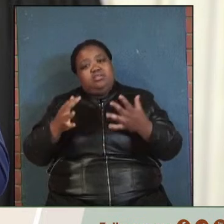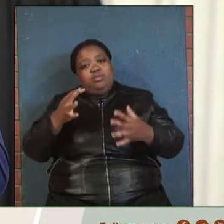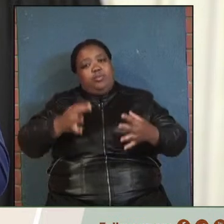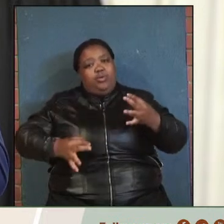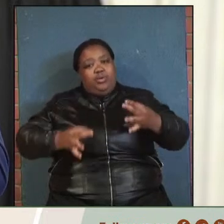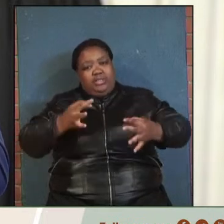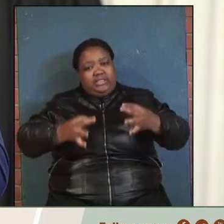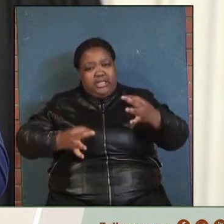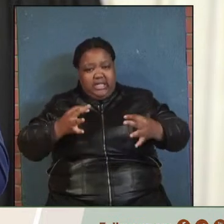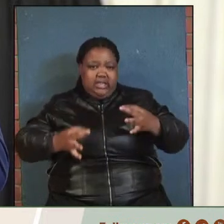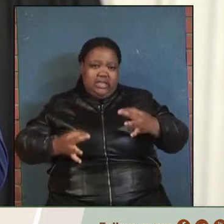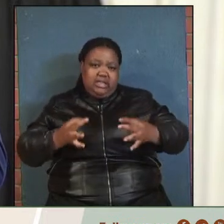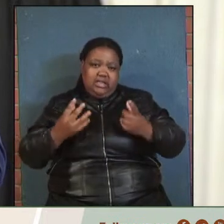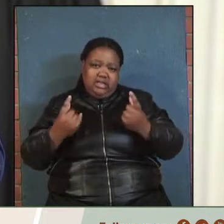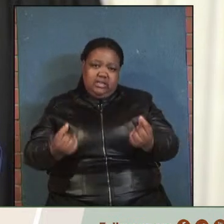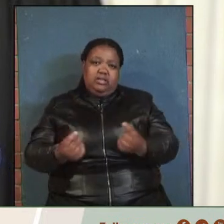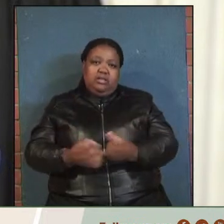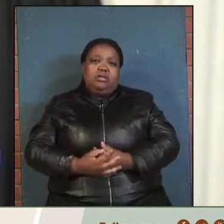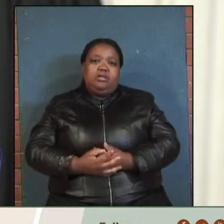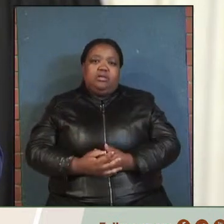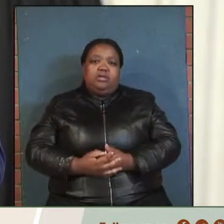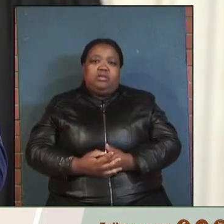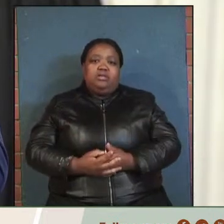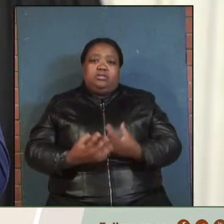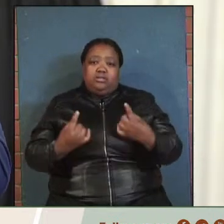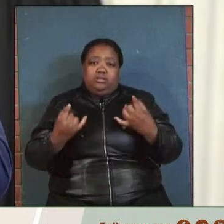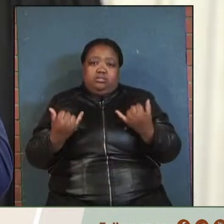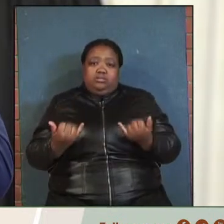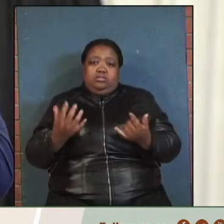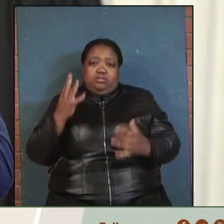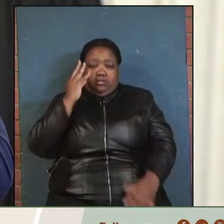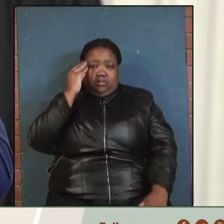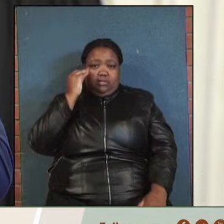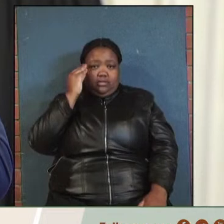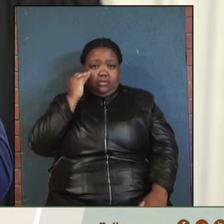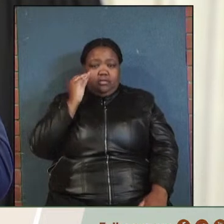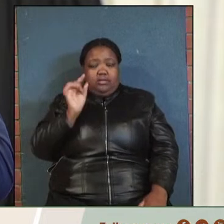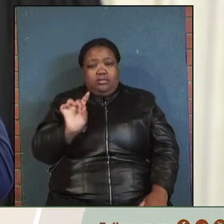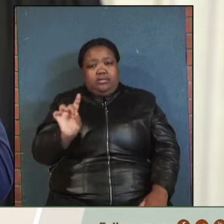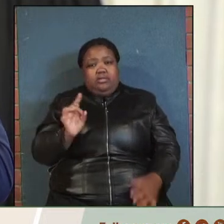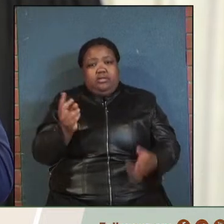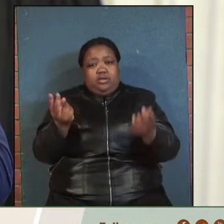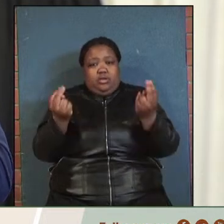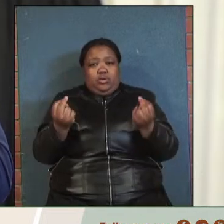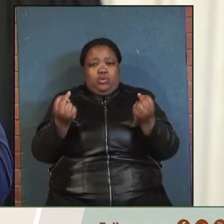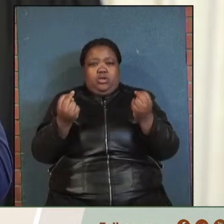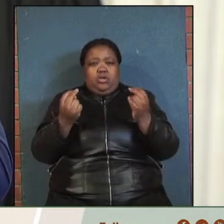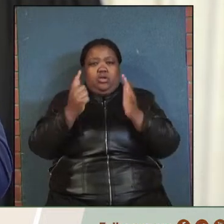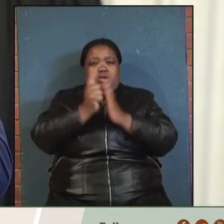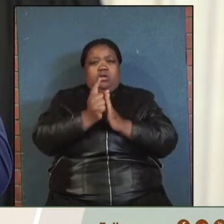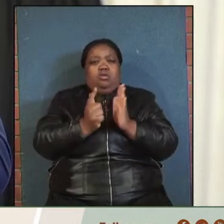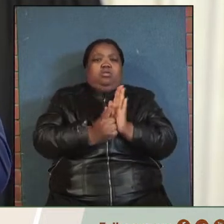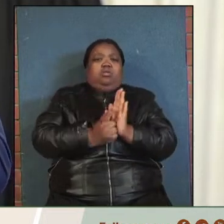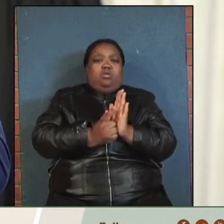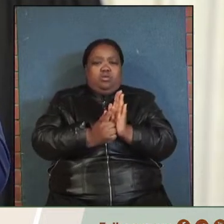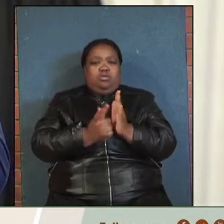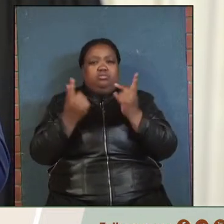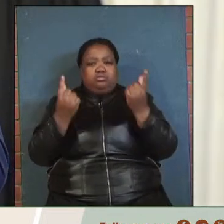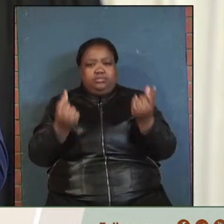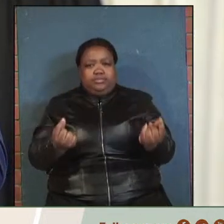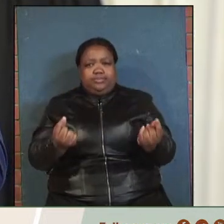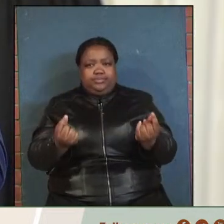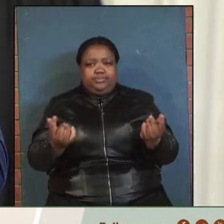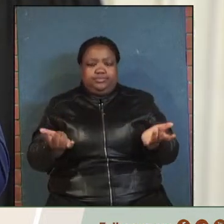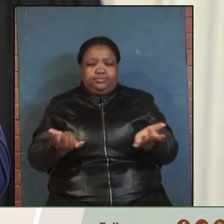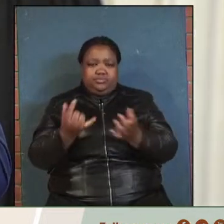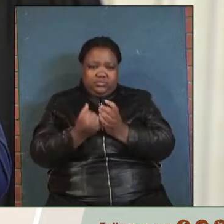ongoing basis. Recently, we have learned that a new legislation has been passed allowing